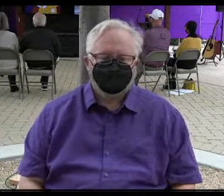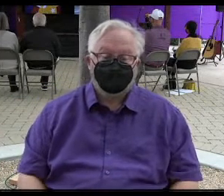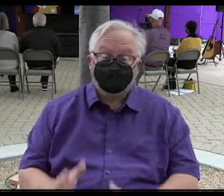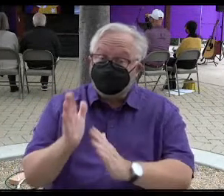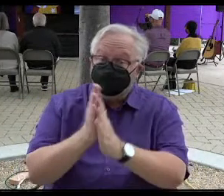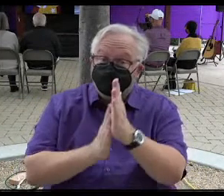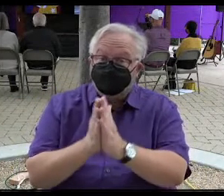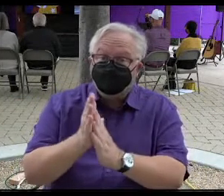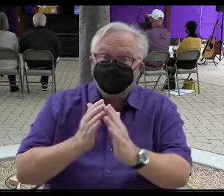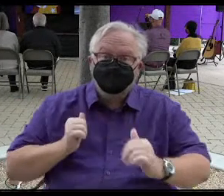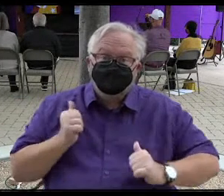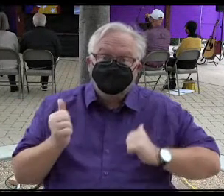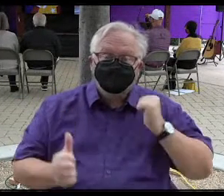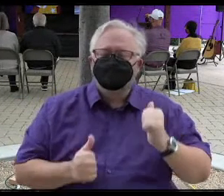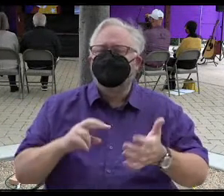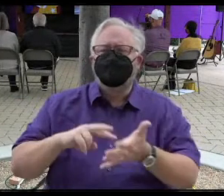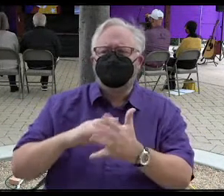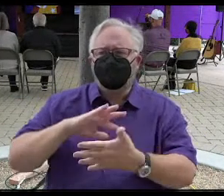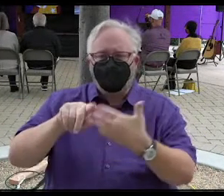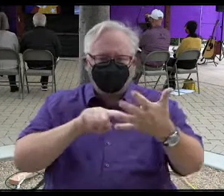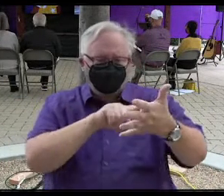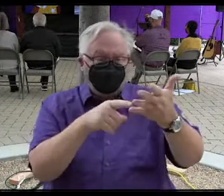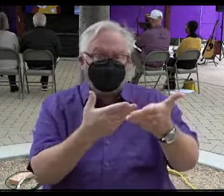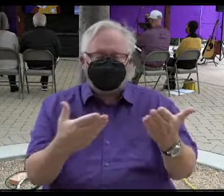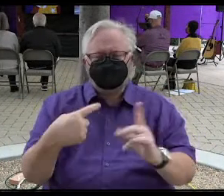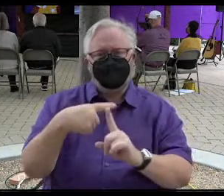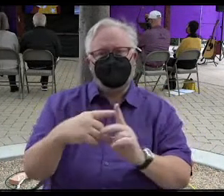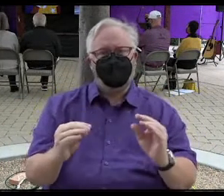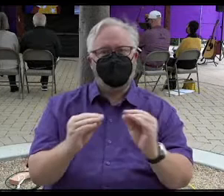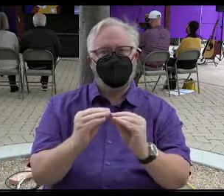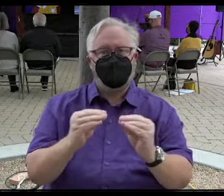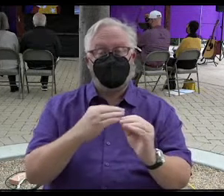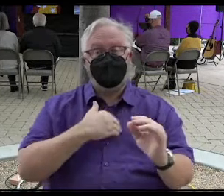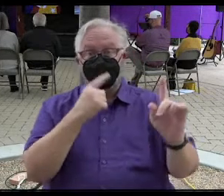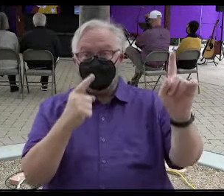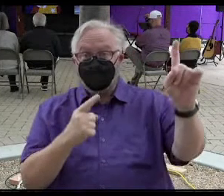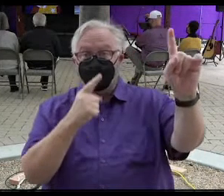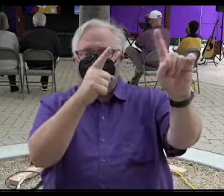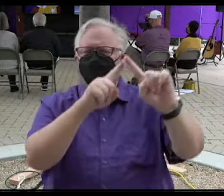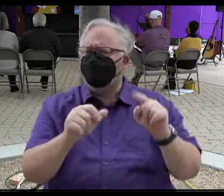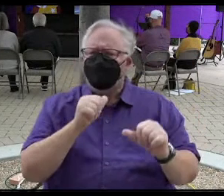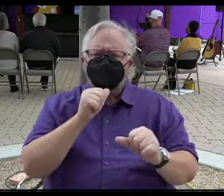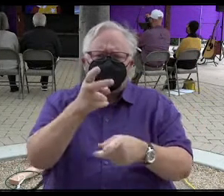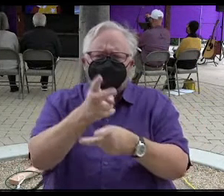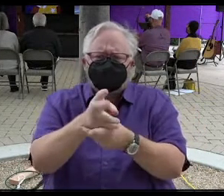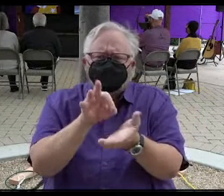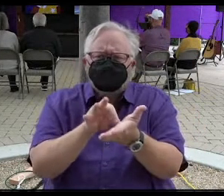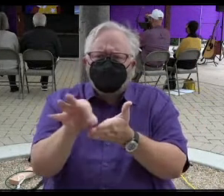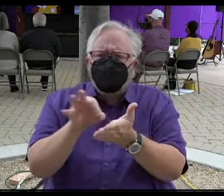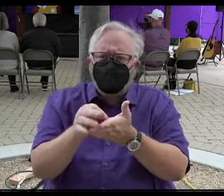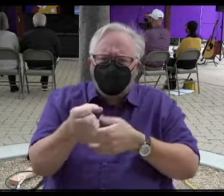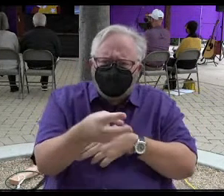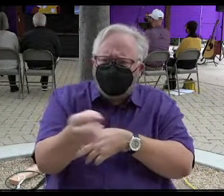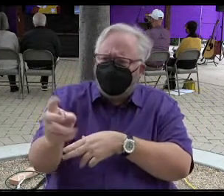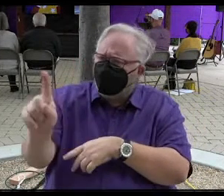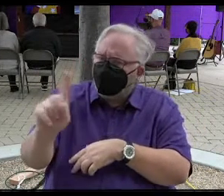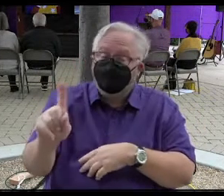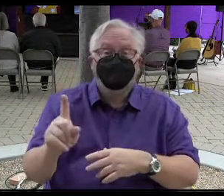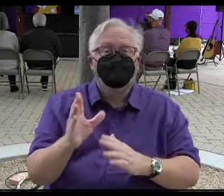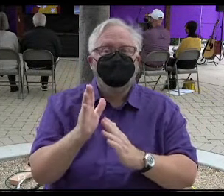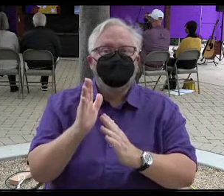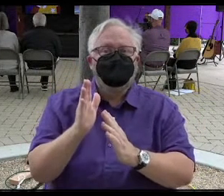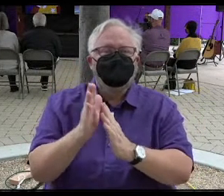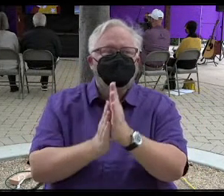Ambitious means all of that and more. I have goals, but I'm not keeping score. Ambitious girls, we get things